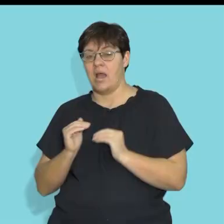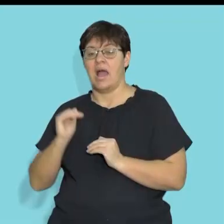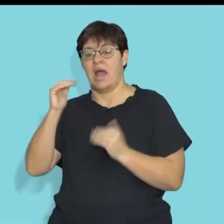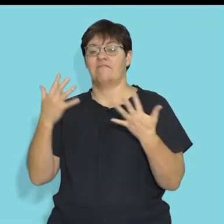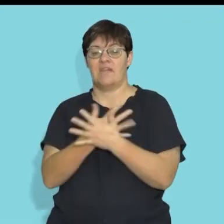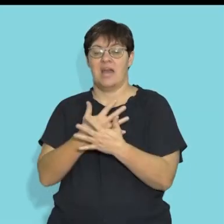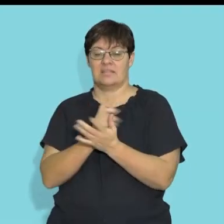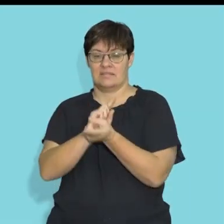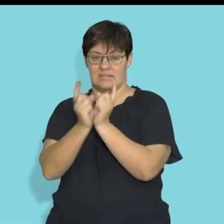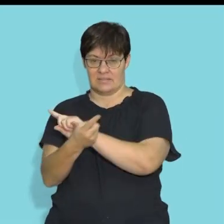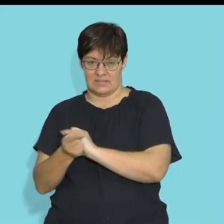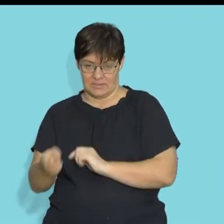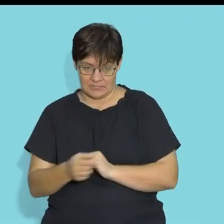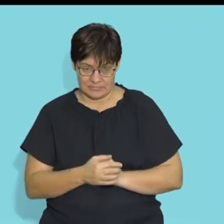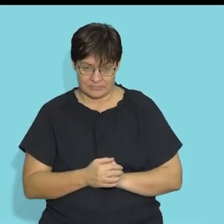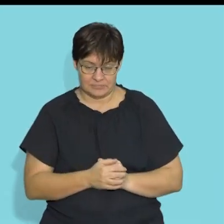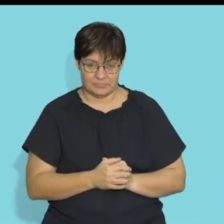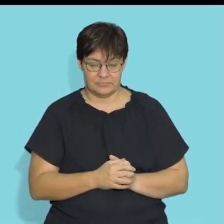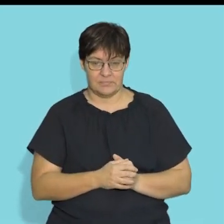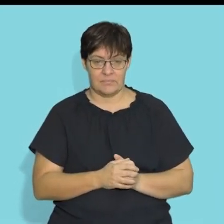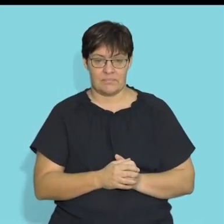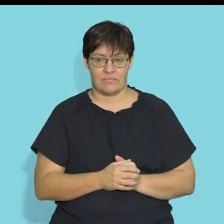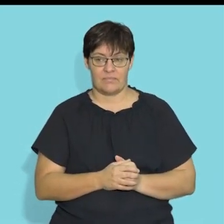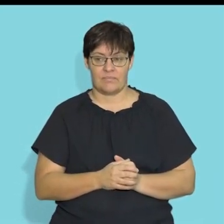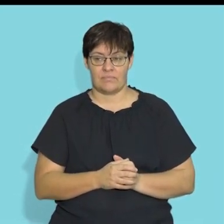high rate of reaction.